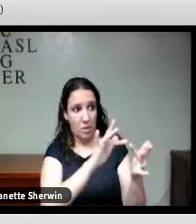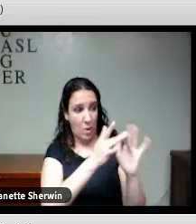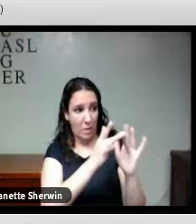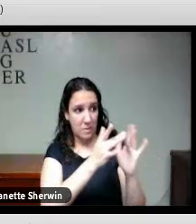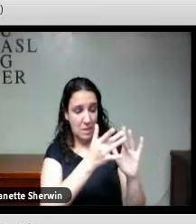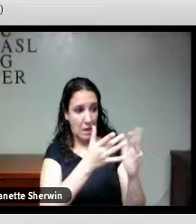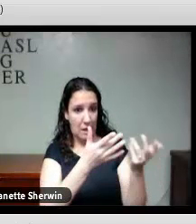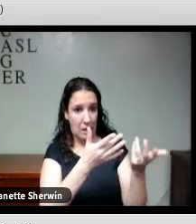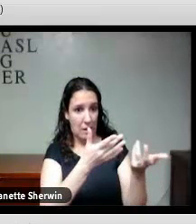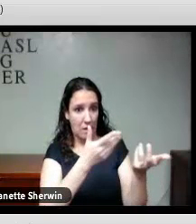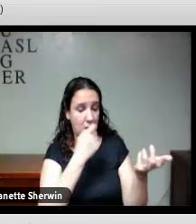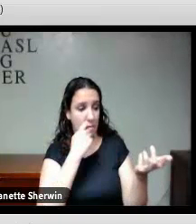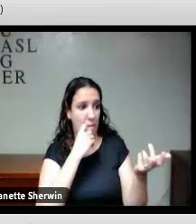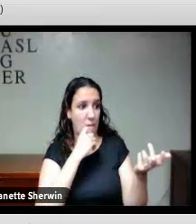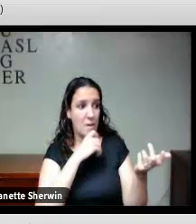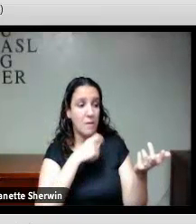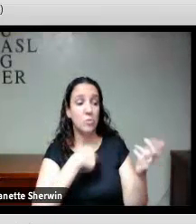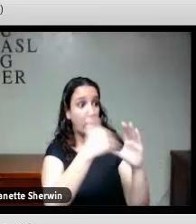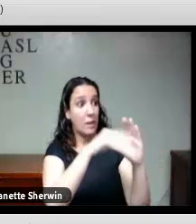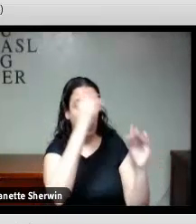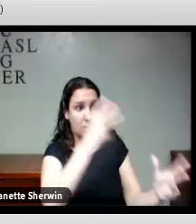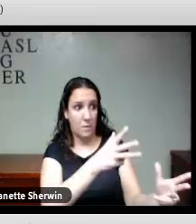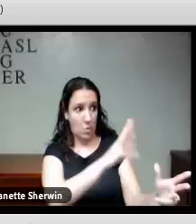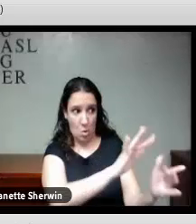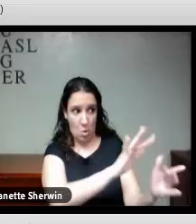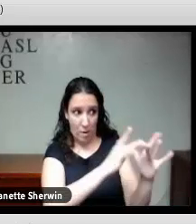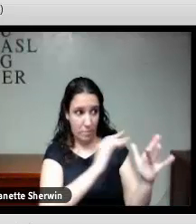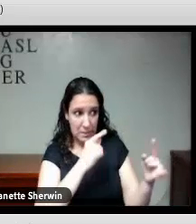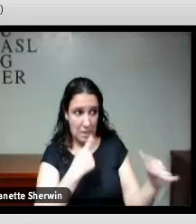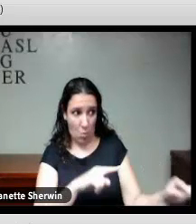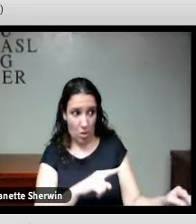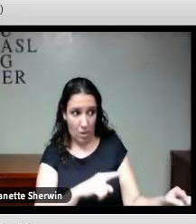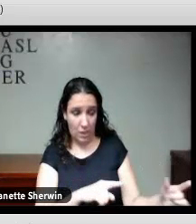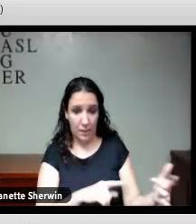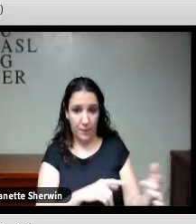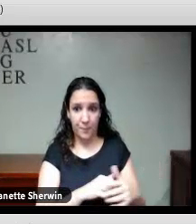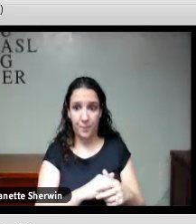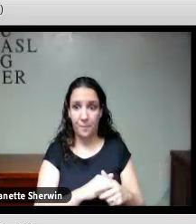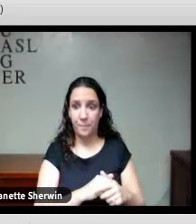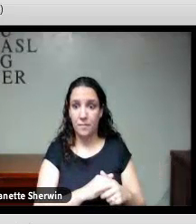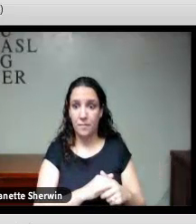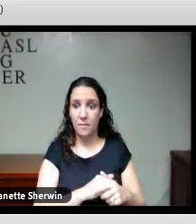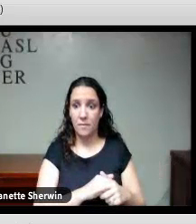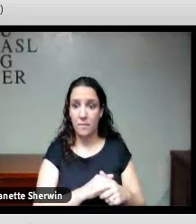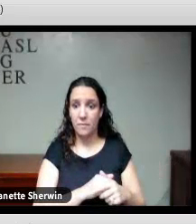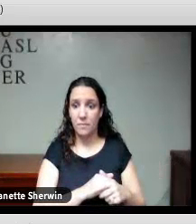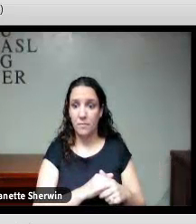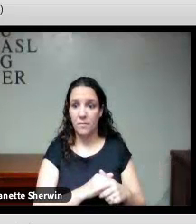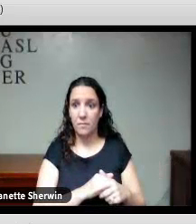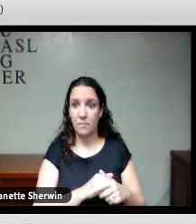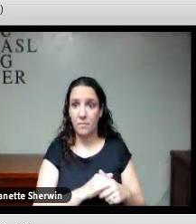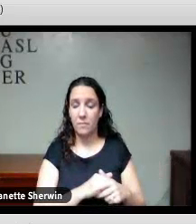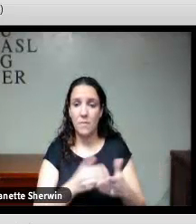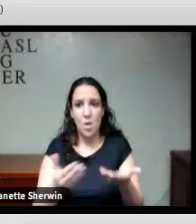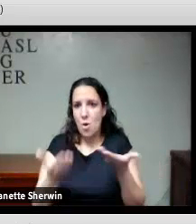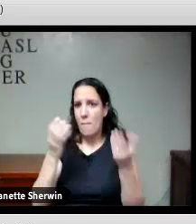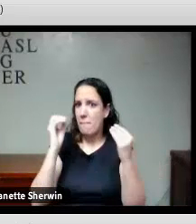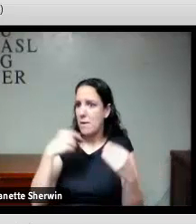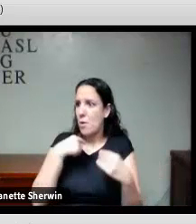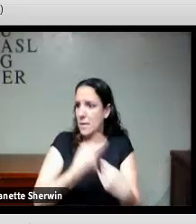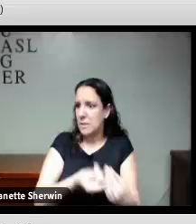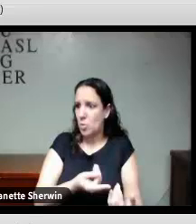needed an address, and it wasn't working. And I realized they were probably working on it, and then I thought, well, maybe they're not. Maybe nobody has told them.